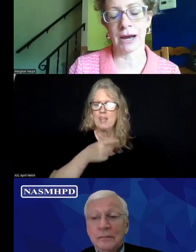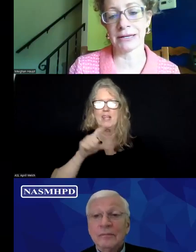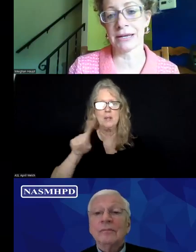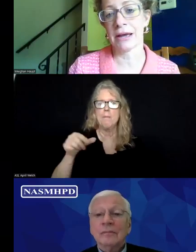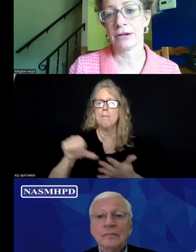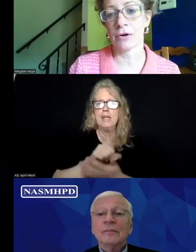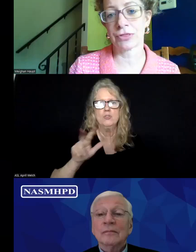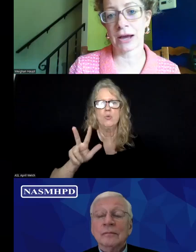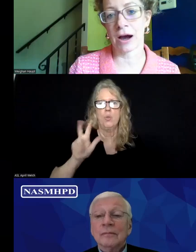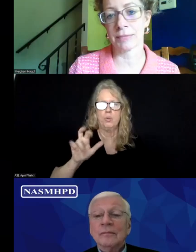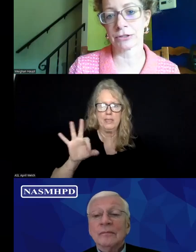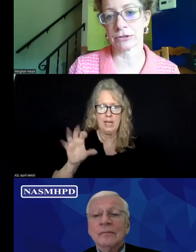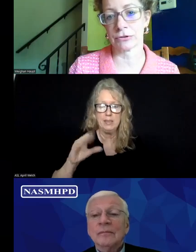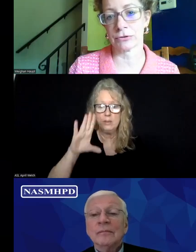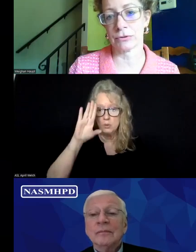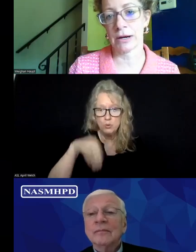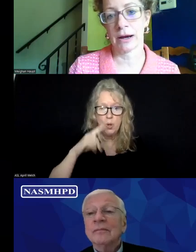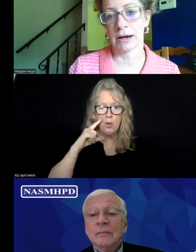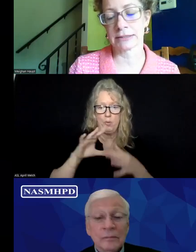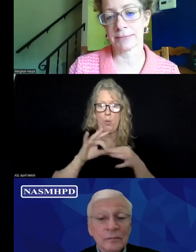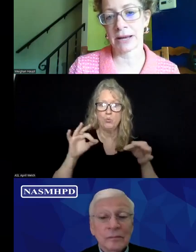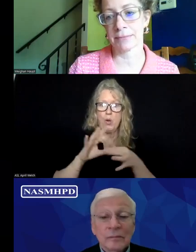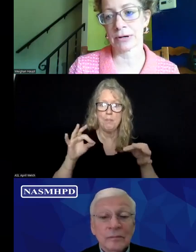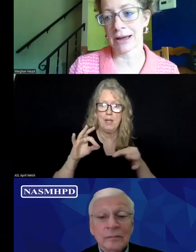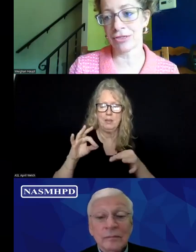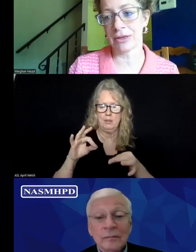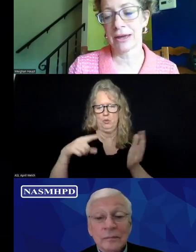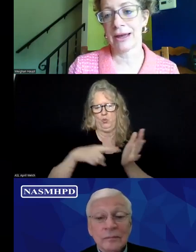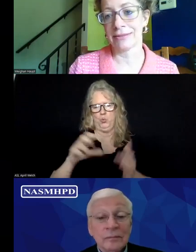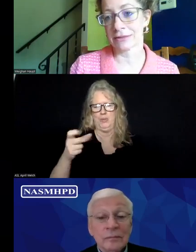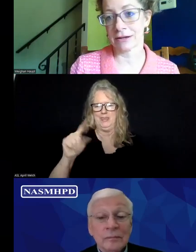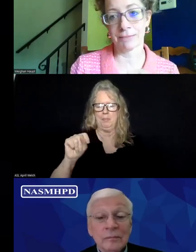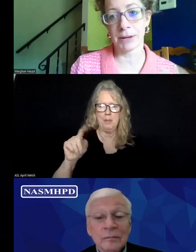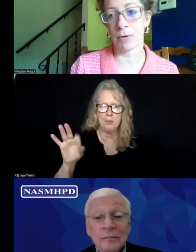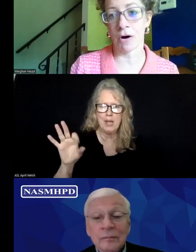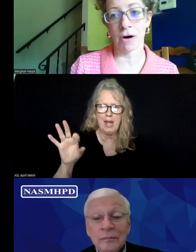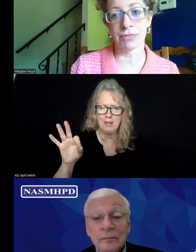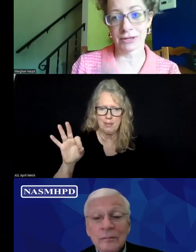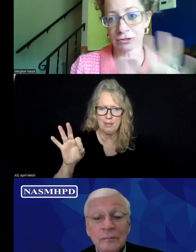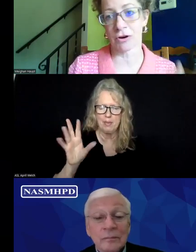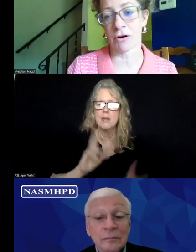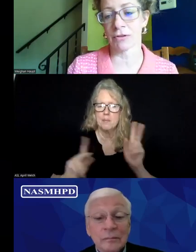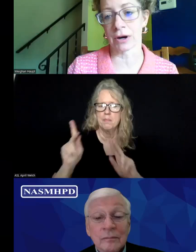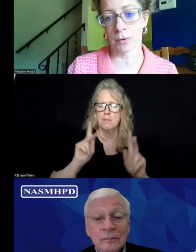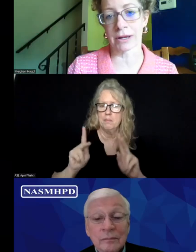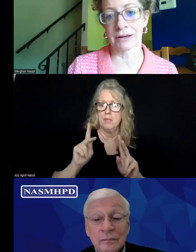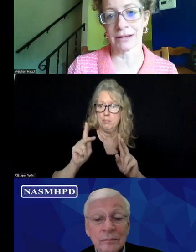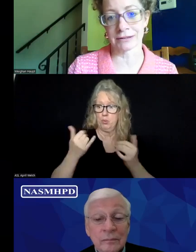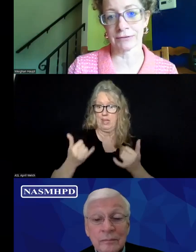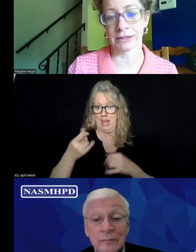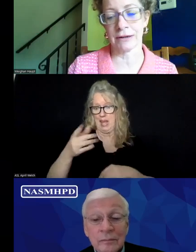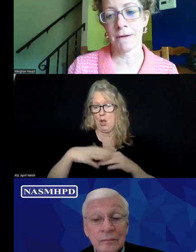page 390. Note that comments are due September 9th, and that there are people on this call that are